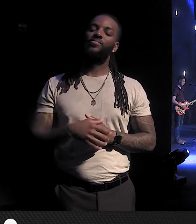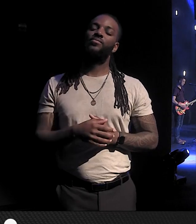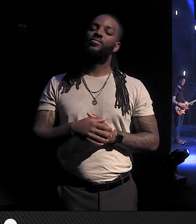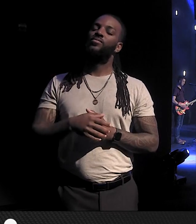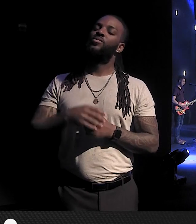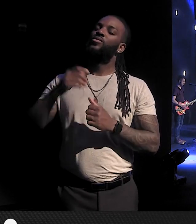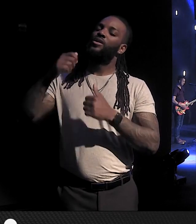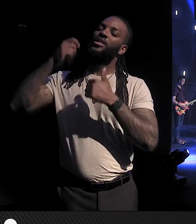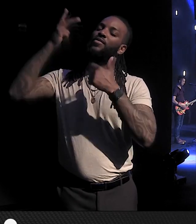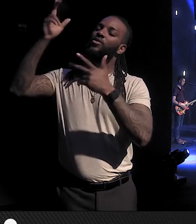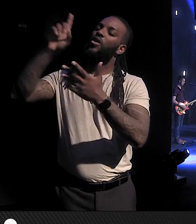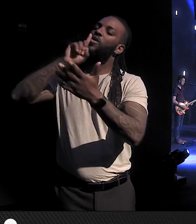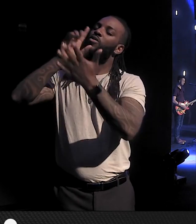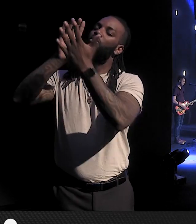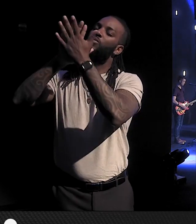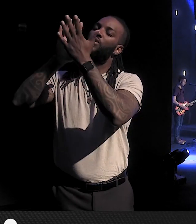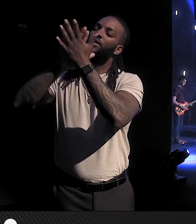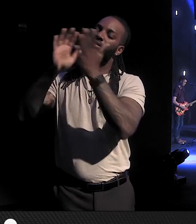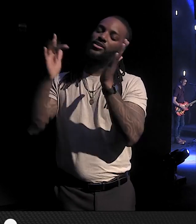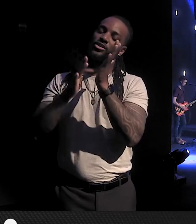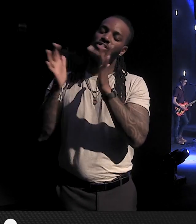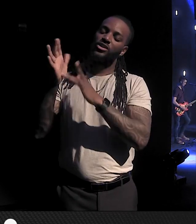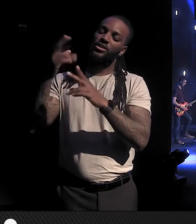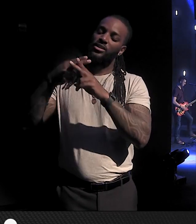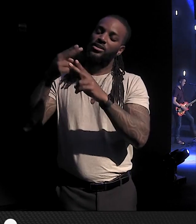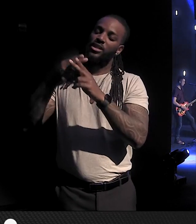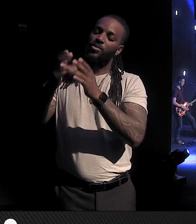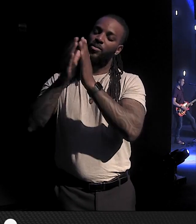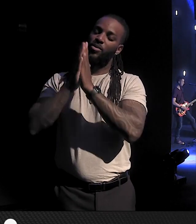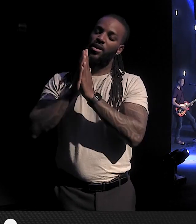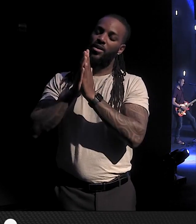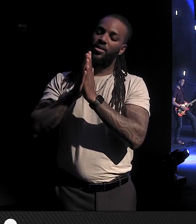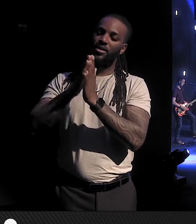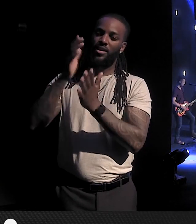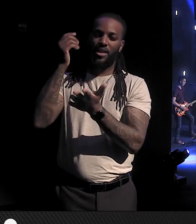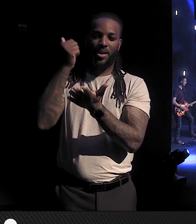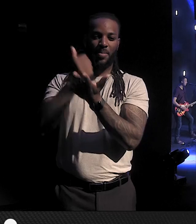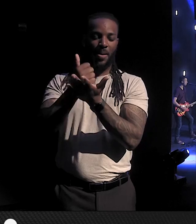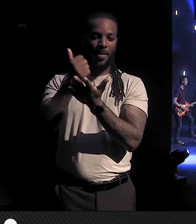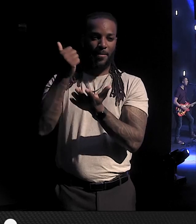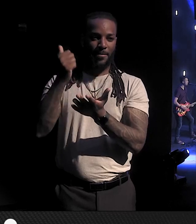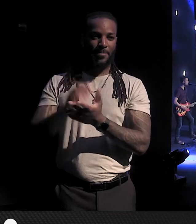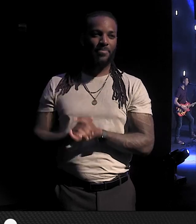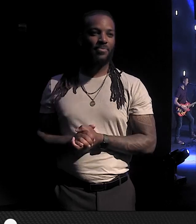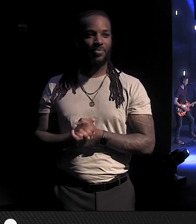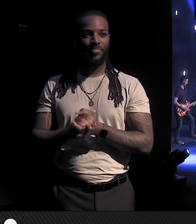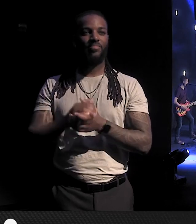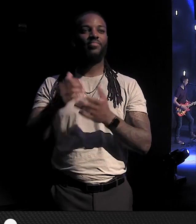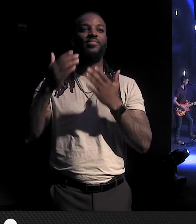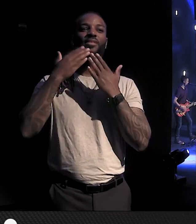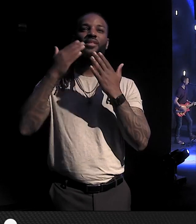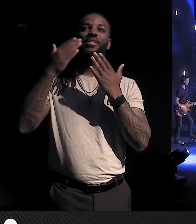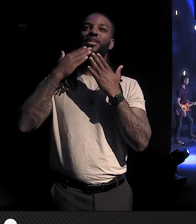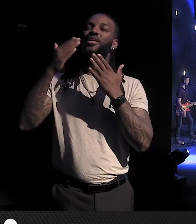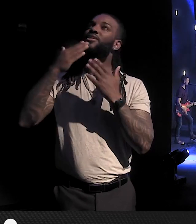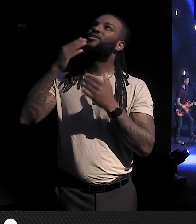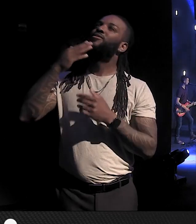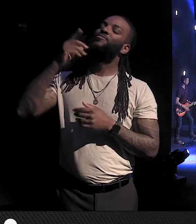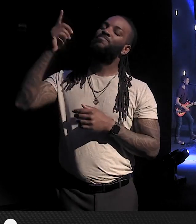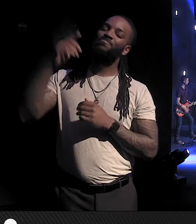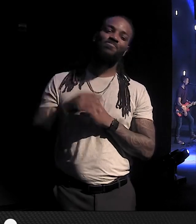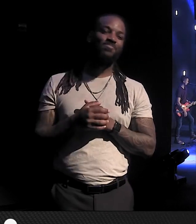We give you all the praise. It's in Jesus' name that we pray. And everybody said amen. Amen. Can we give the Lord some more praise this